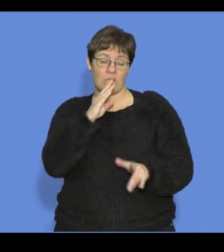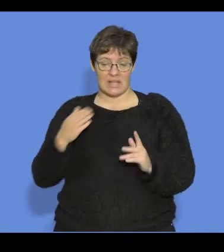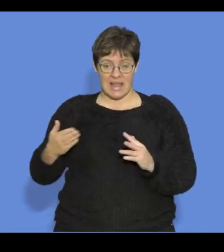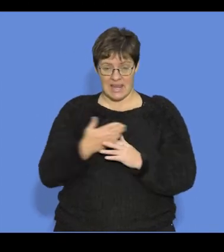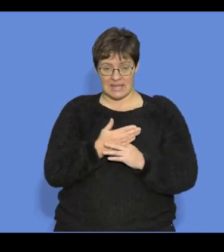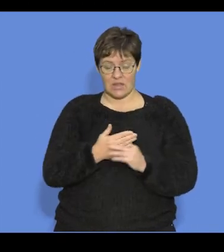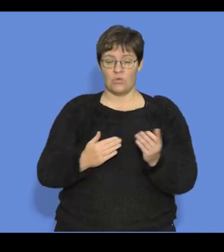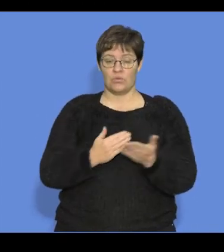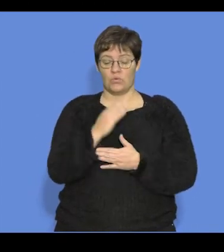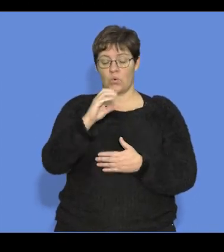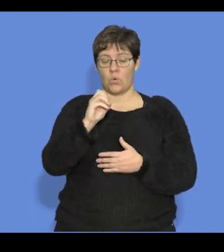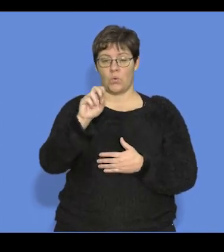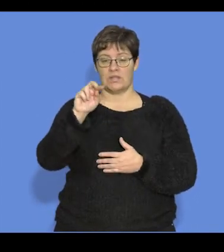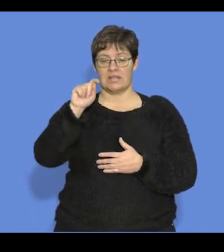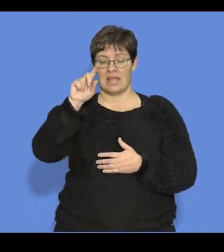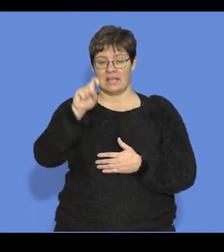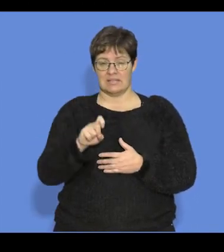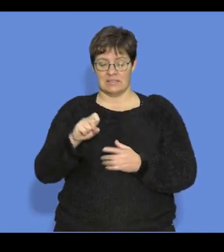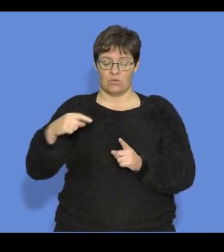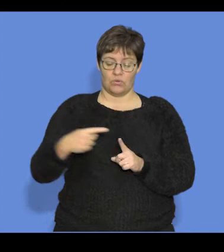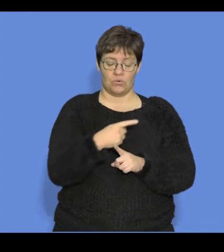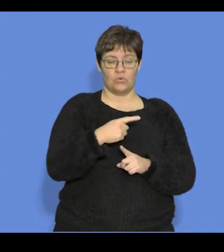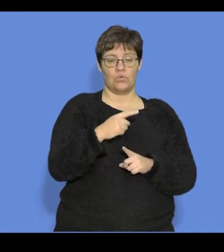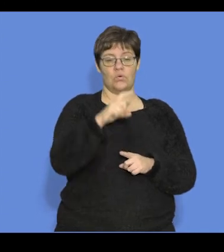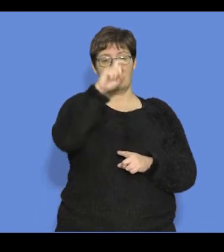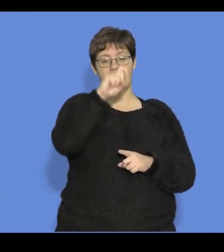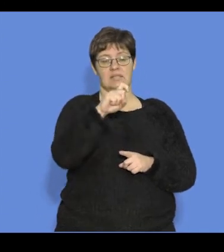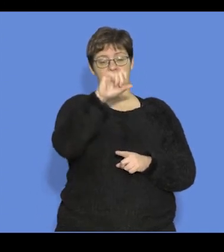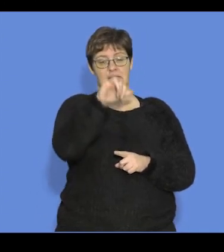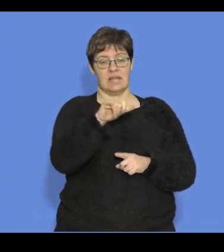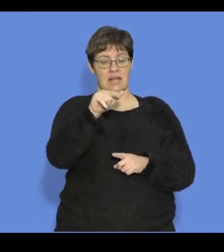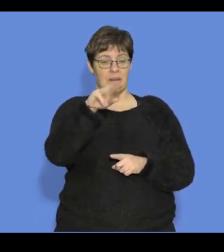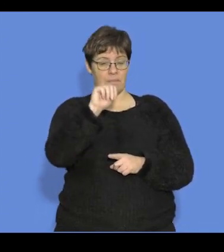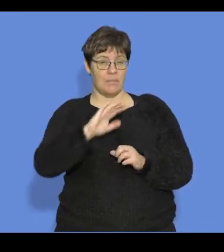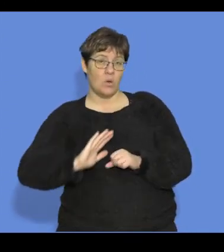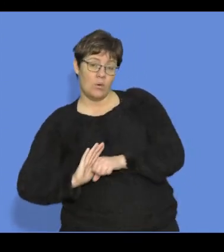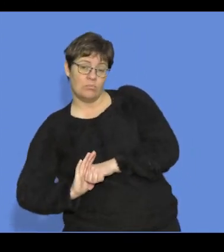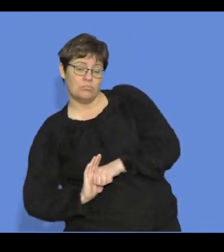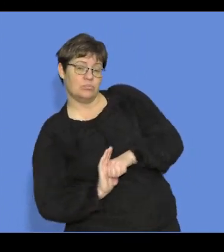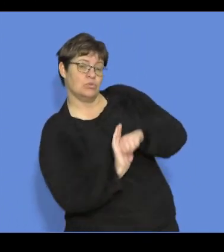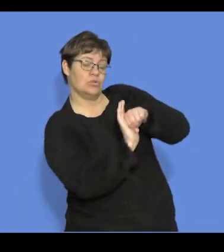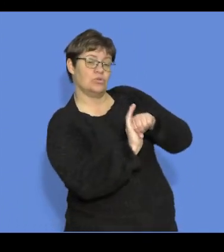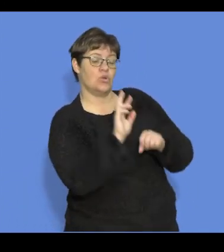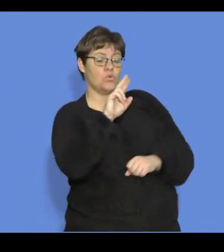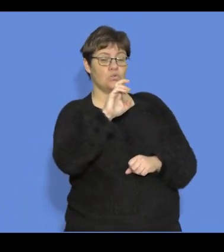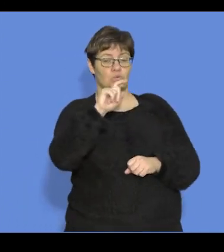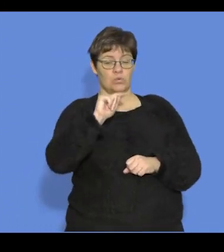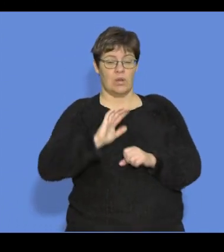the cortex, into the xylem, being pushed up by root